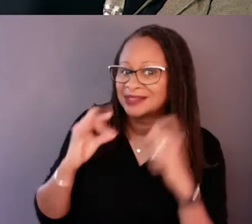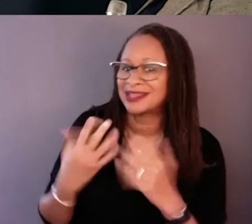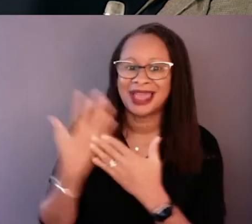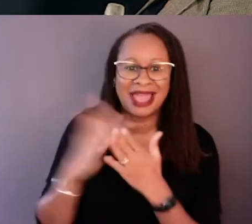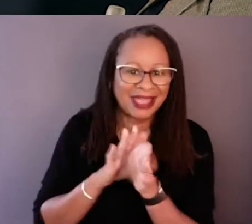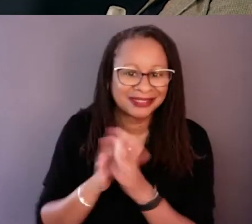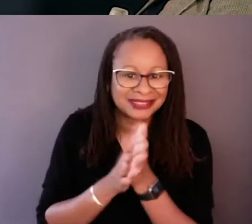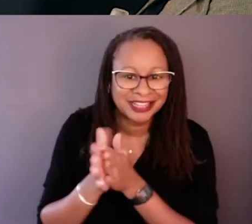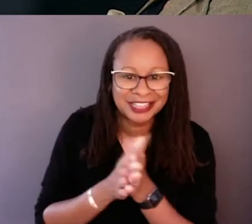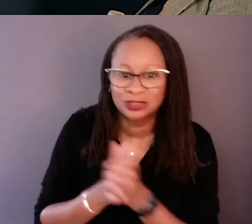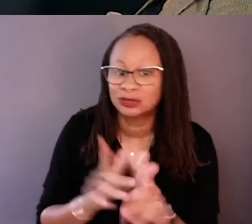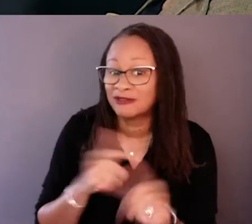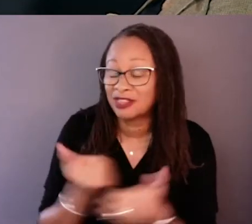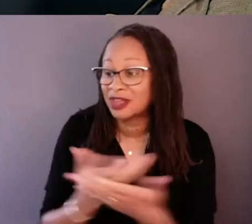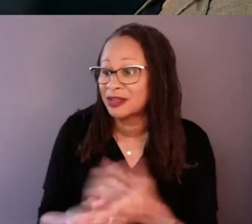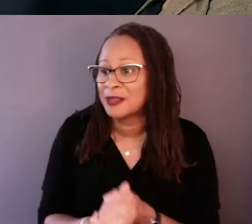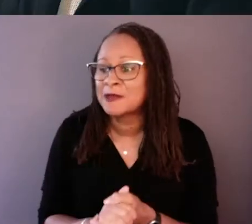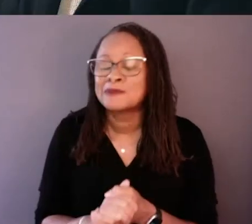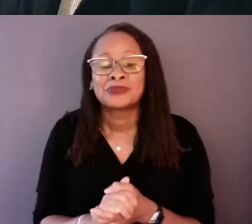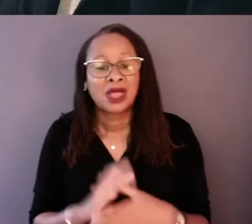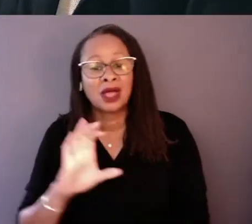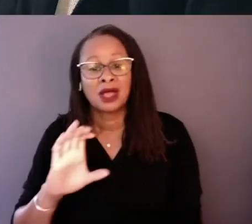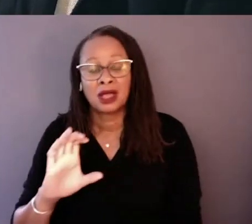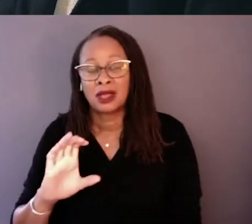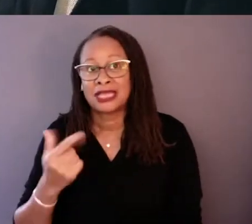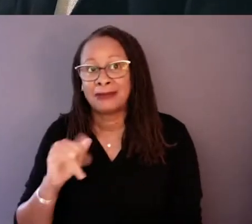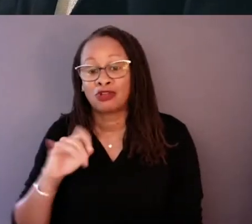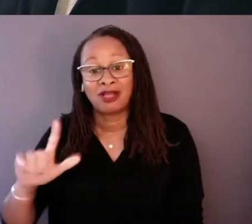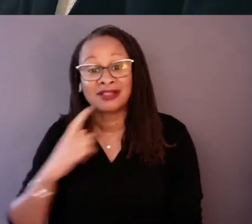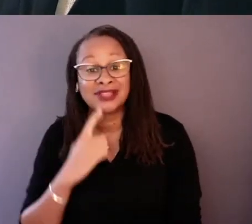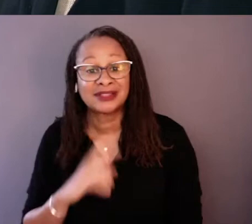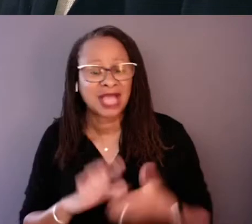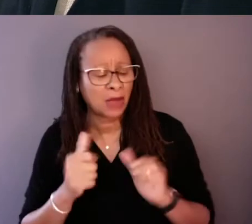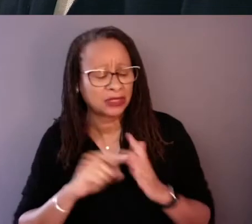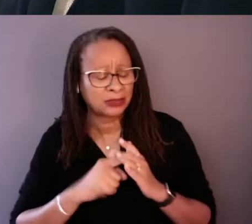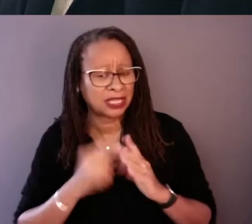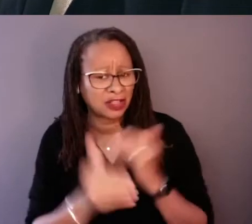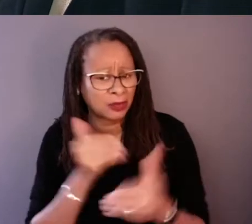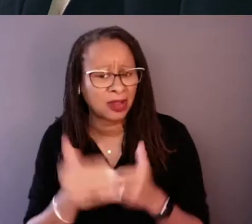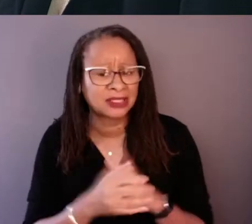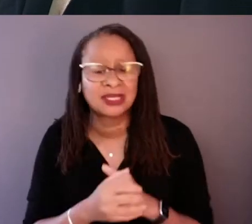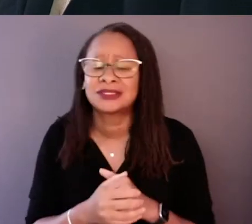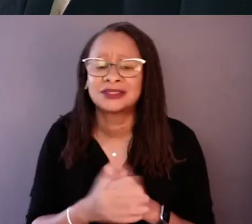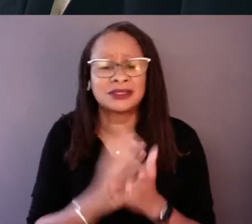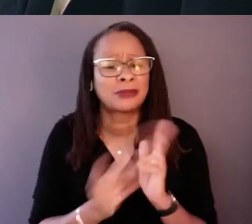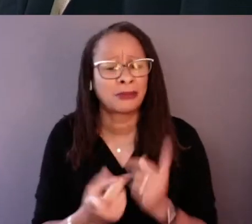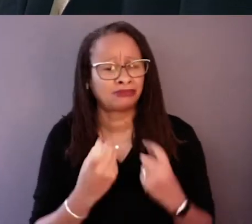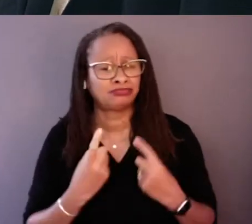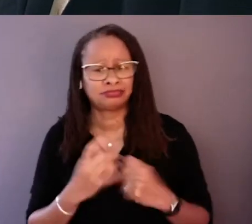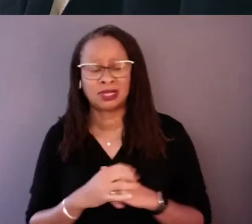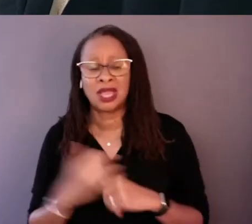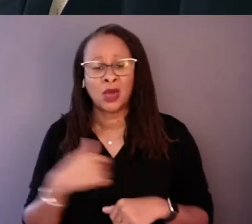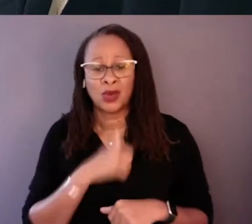yeah, like some people ask us about that, like how was the beginning of this process? And we were not like